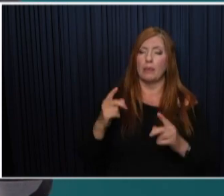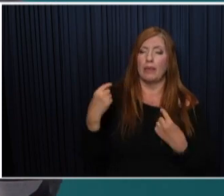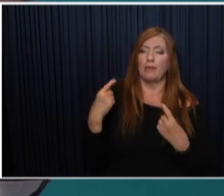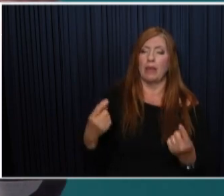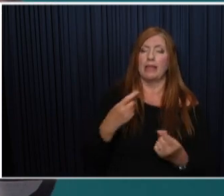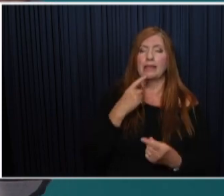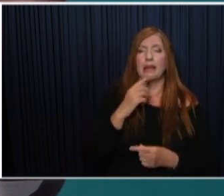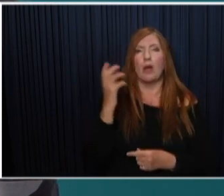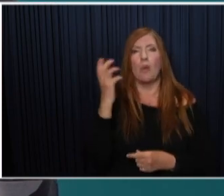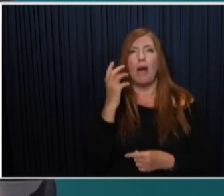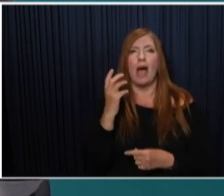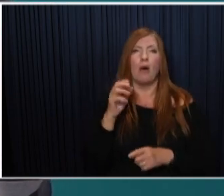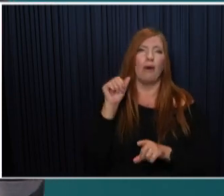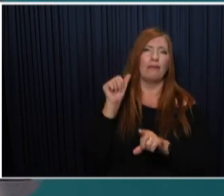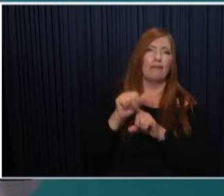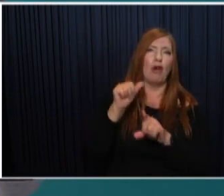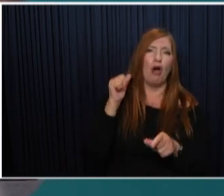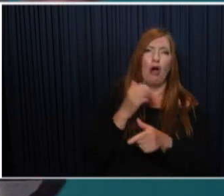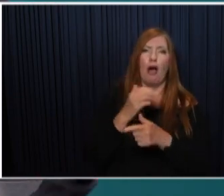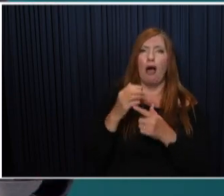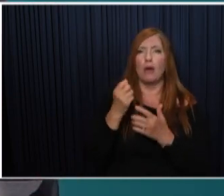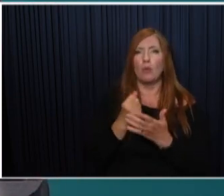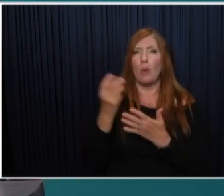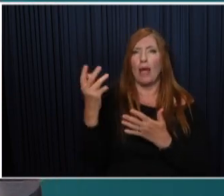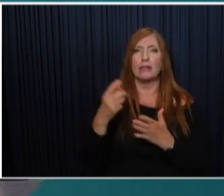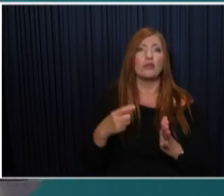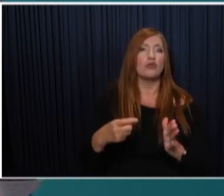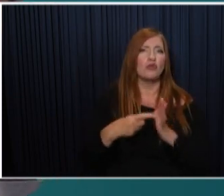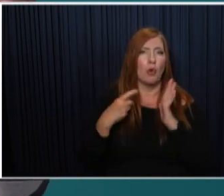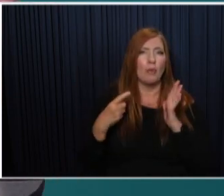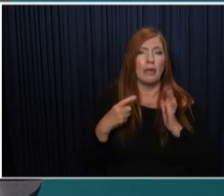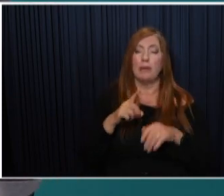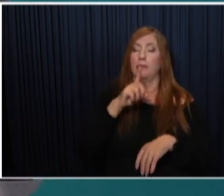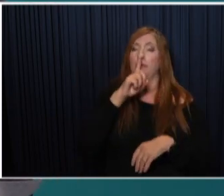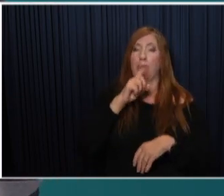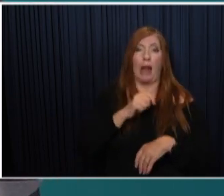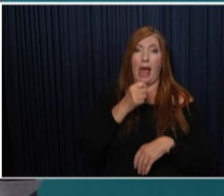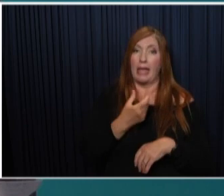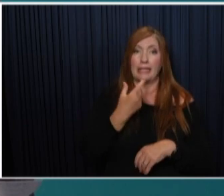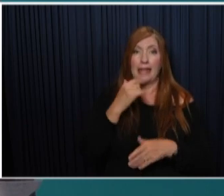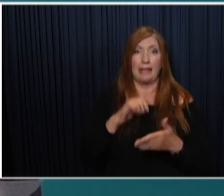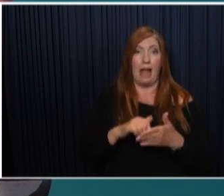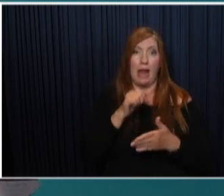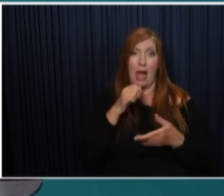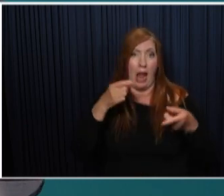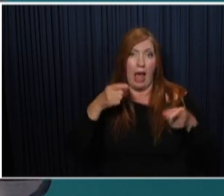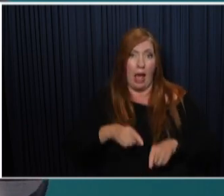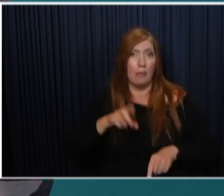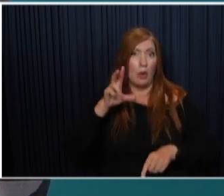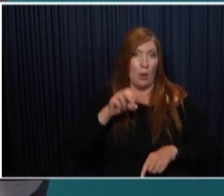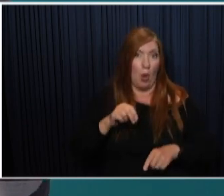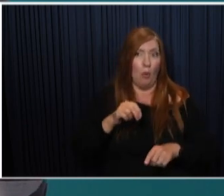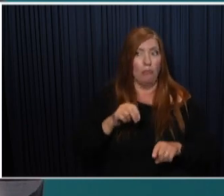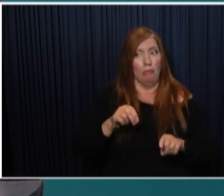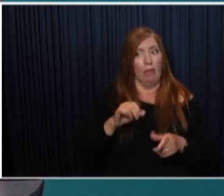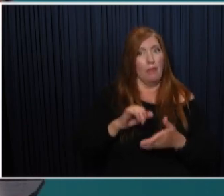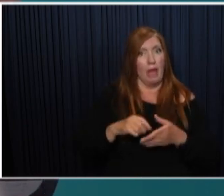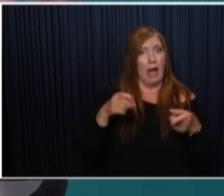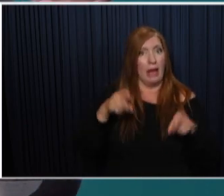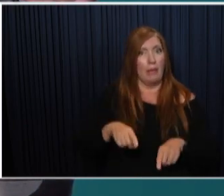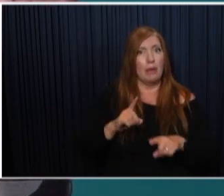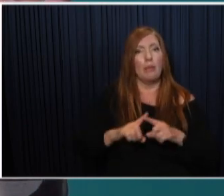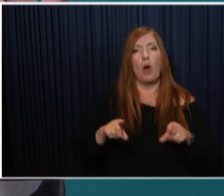gosh, all this fraud and waste. Show me. I'm not saying that it does not happen, but that's also what